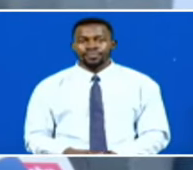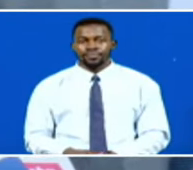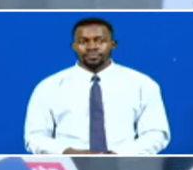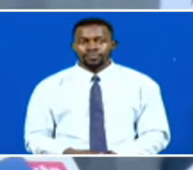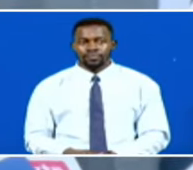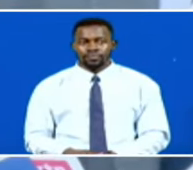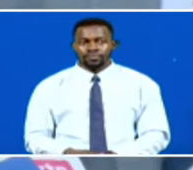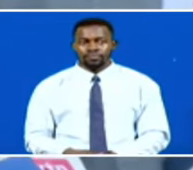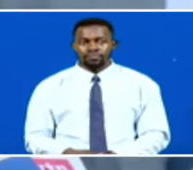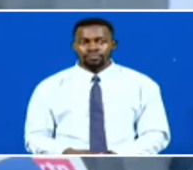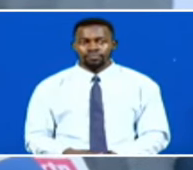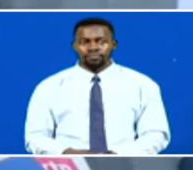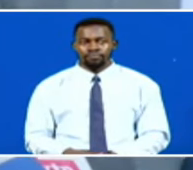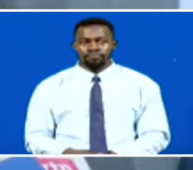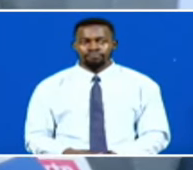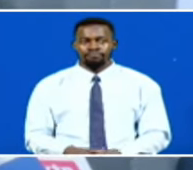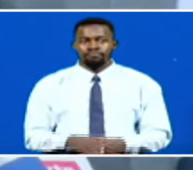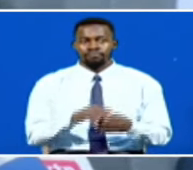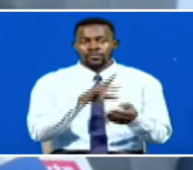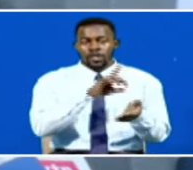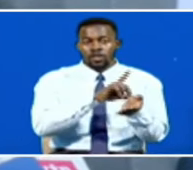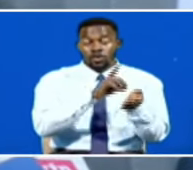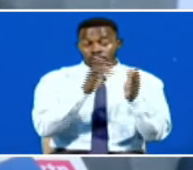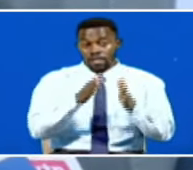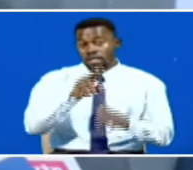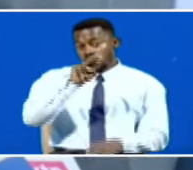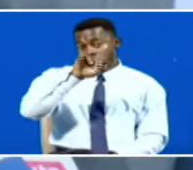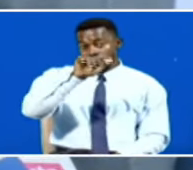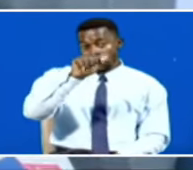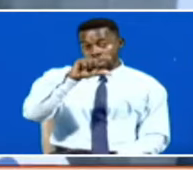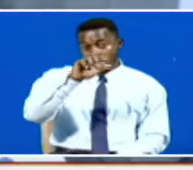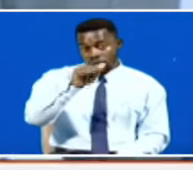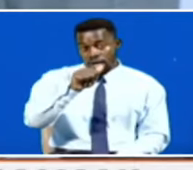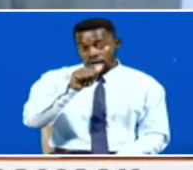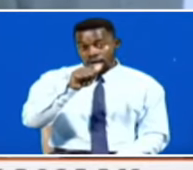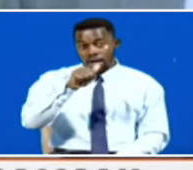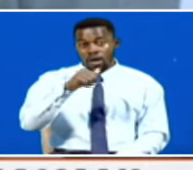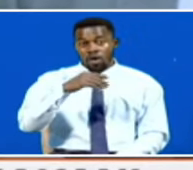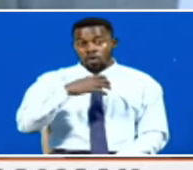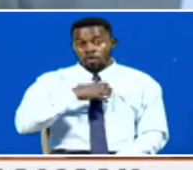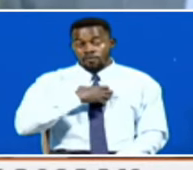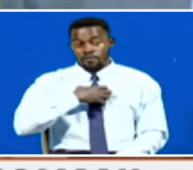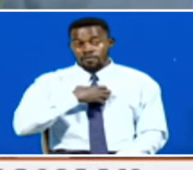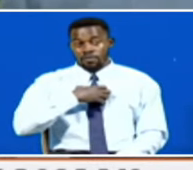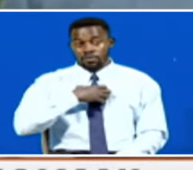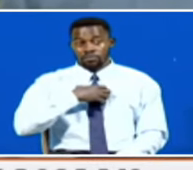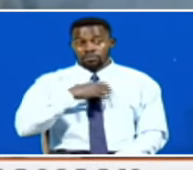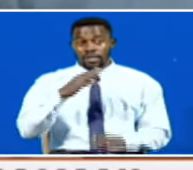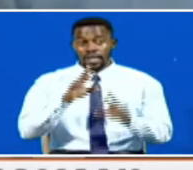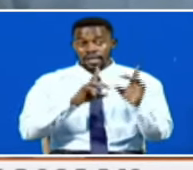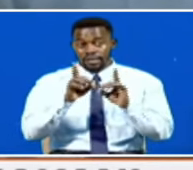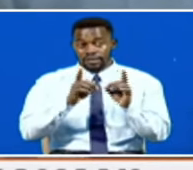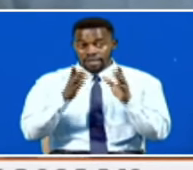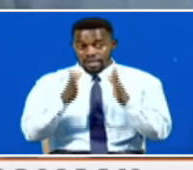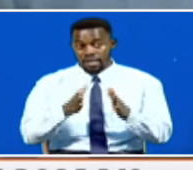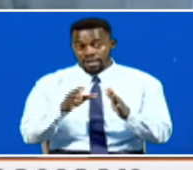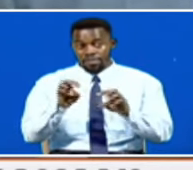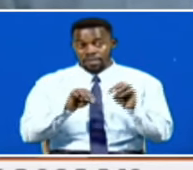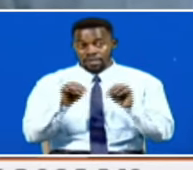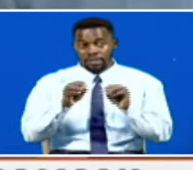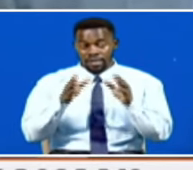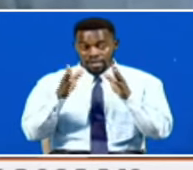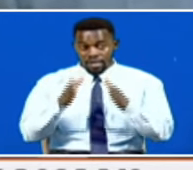Dr. Mzalendo Nyanga Kibunja, former Director General, National Museums of